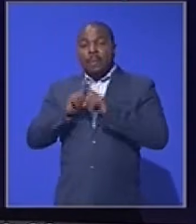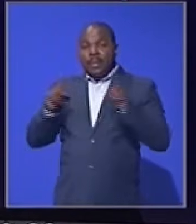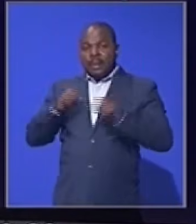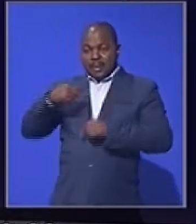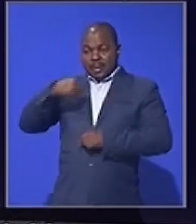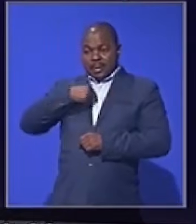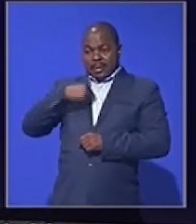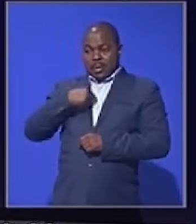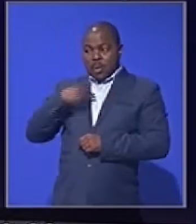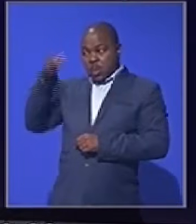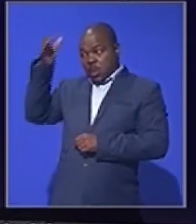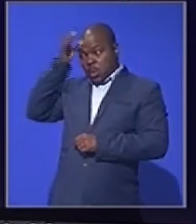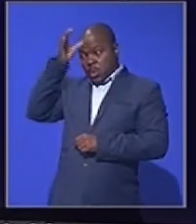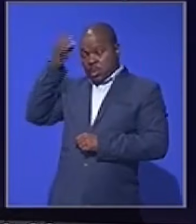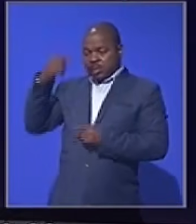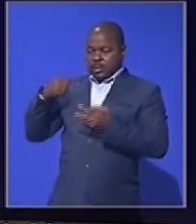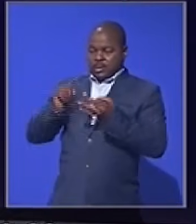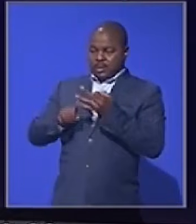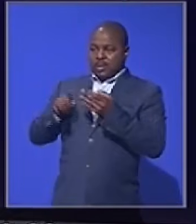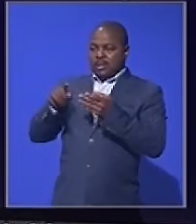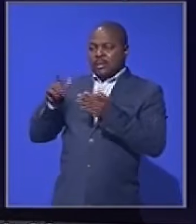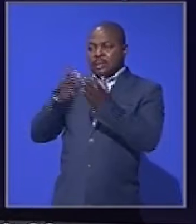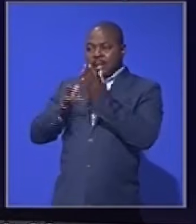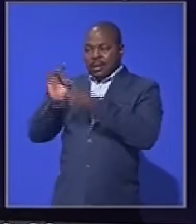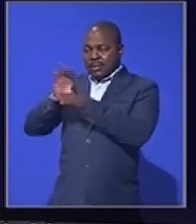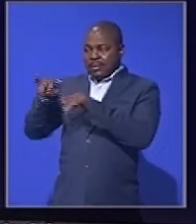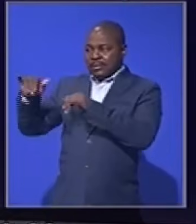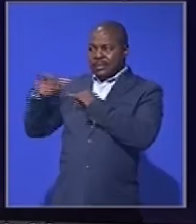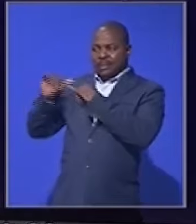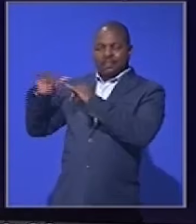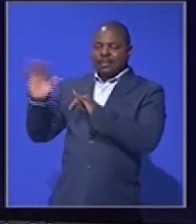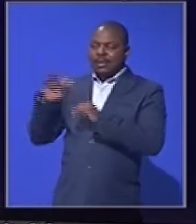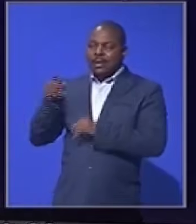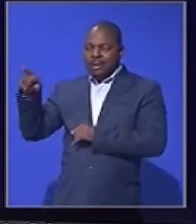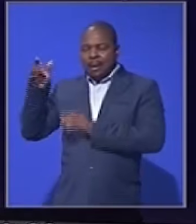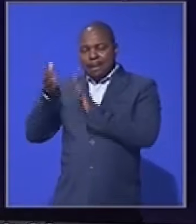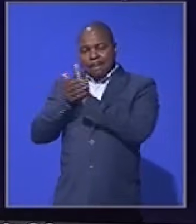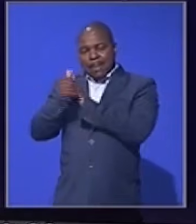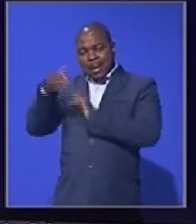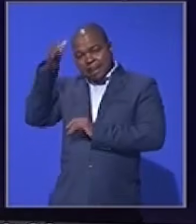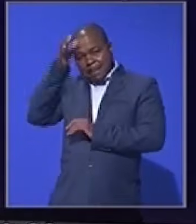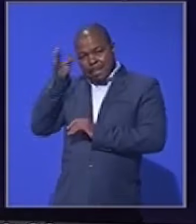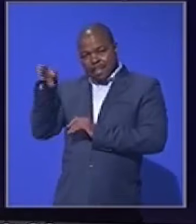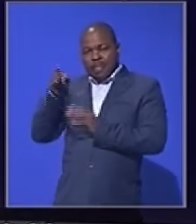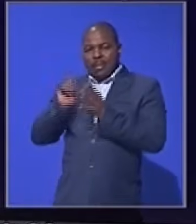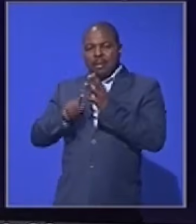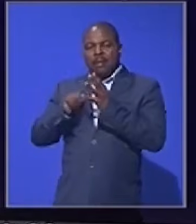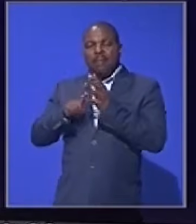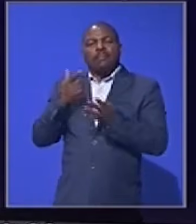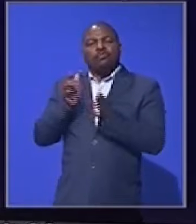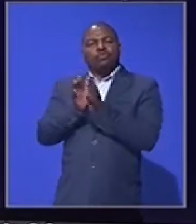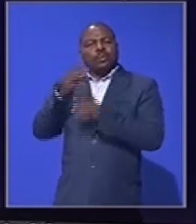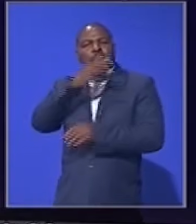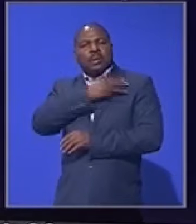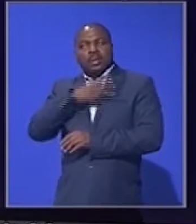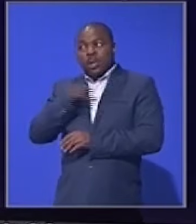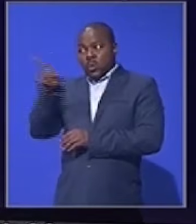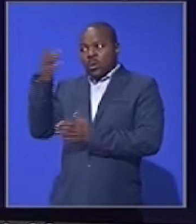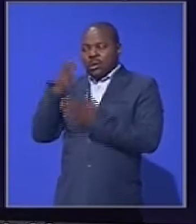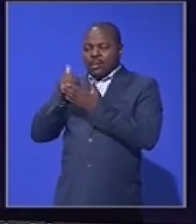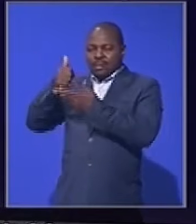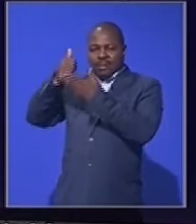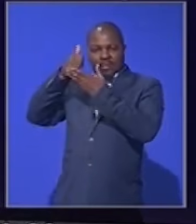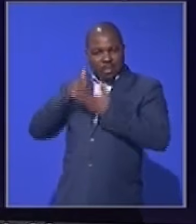itlolaka ga le swanela le coach le swanela la technical advisor ke batho ba le general manager Ntete Makgamatha ke batho ba kgona go tla go re thuša